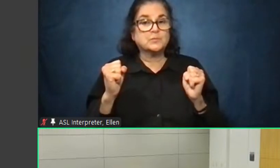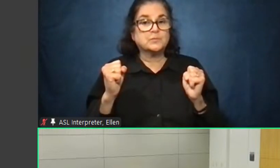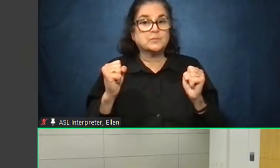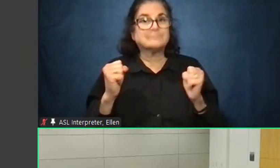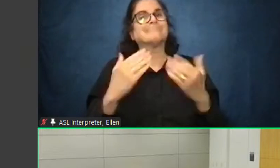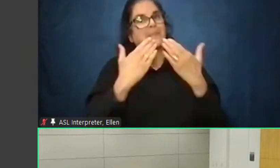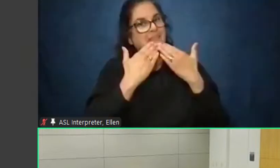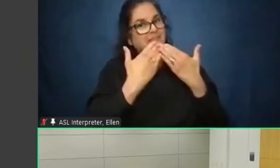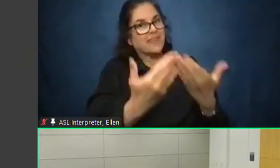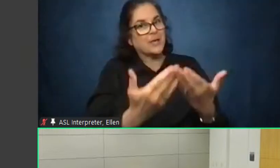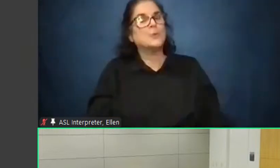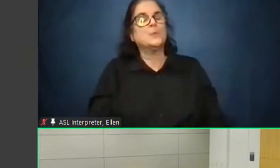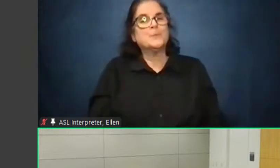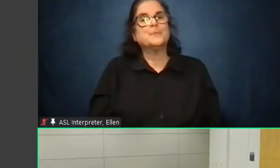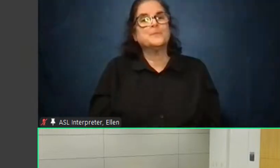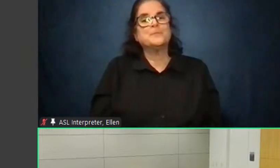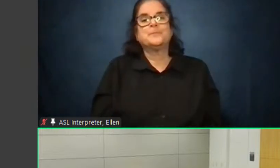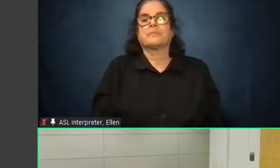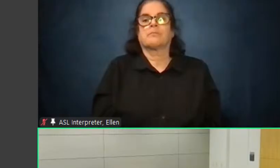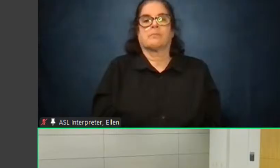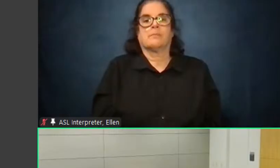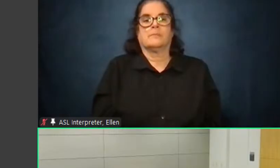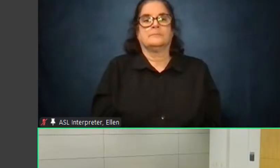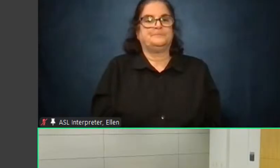Thank you.